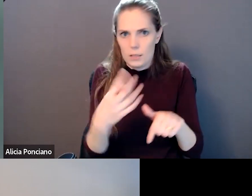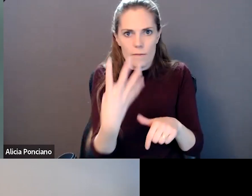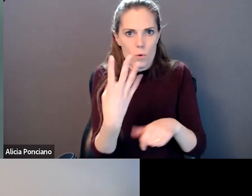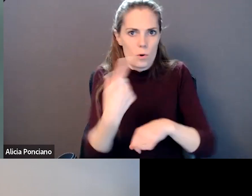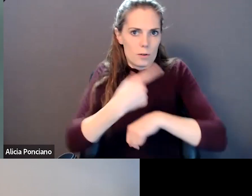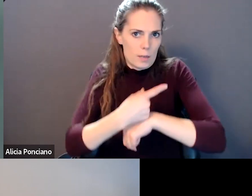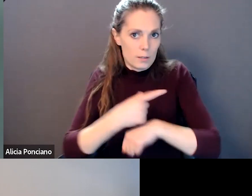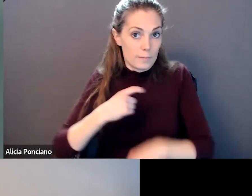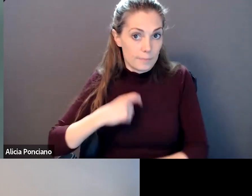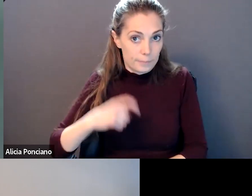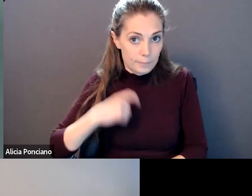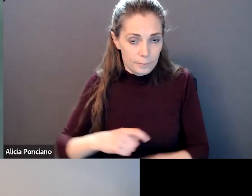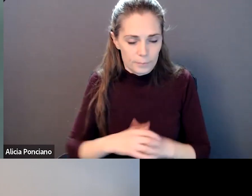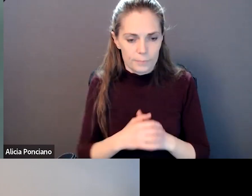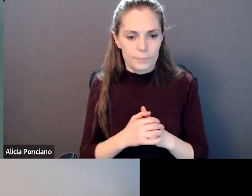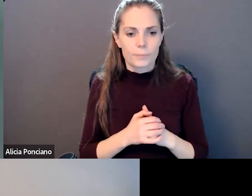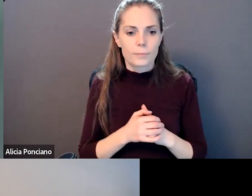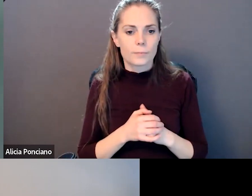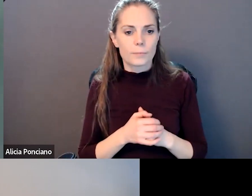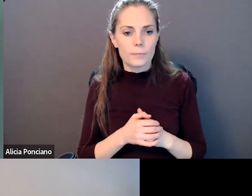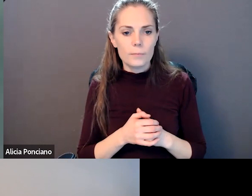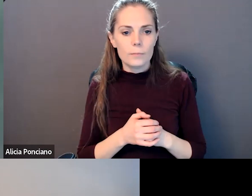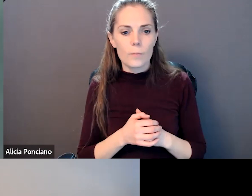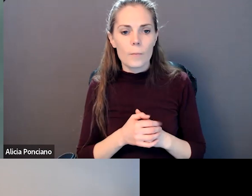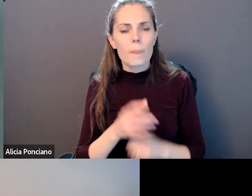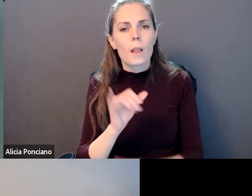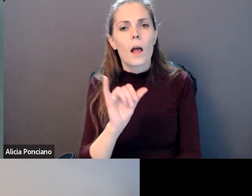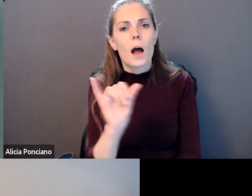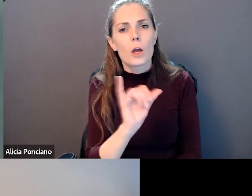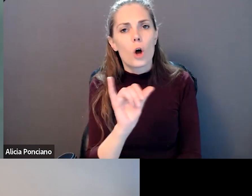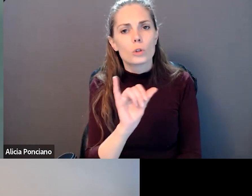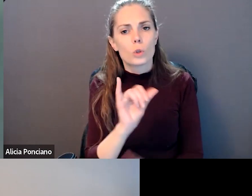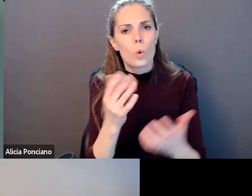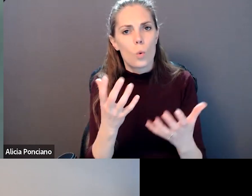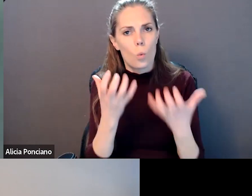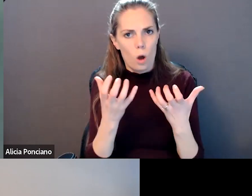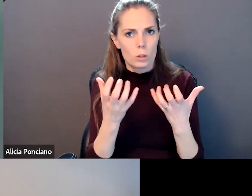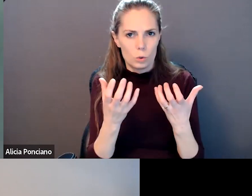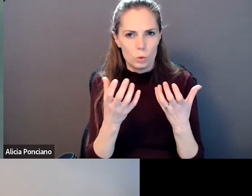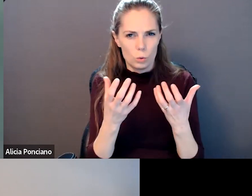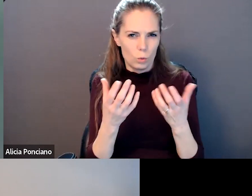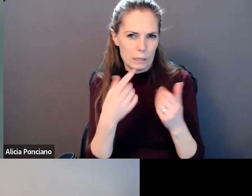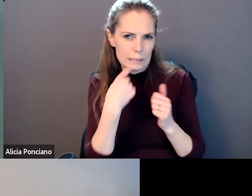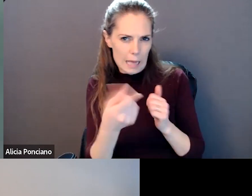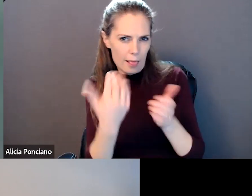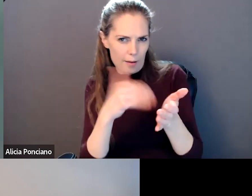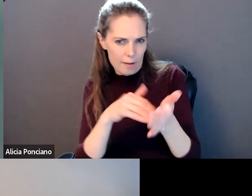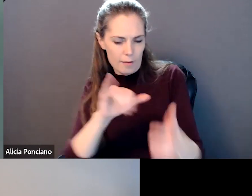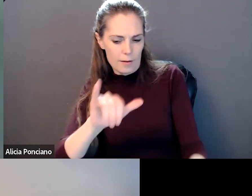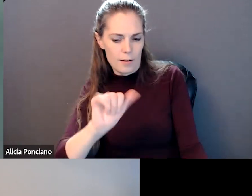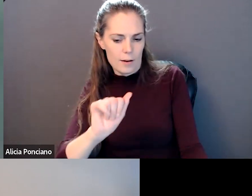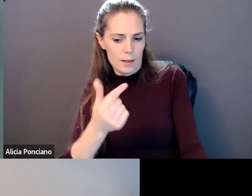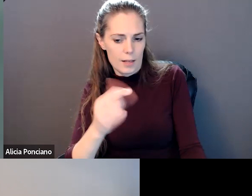conference. And I also want to give you back the response, Yebo, I see